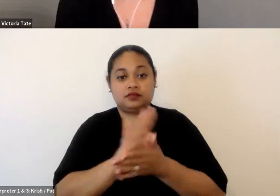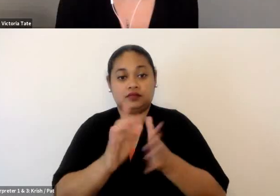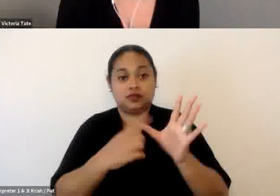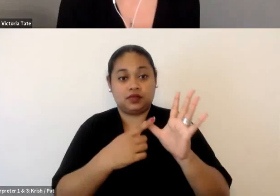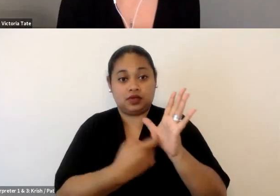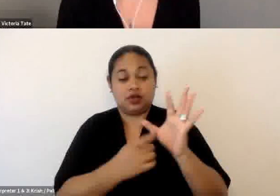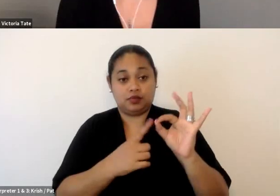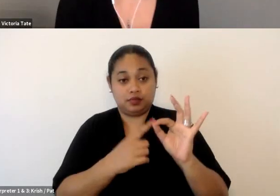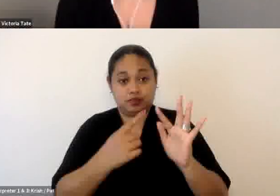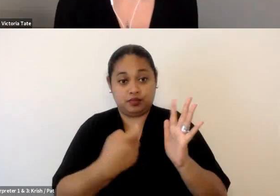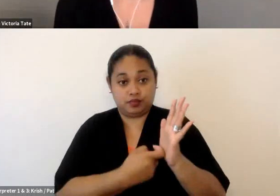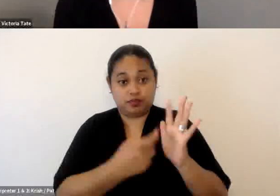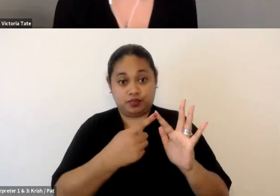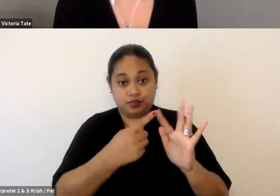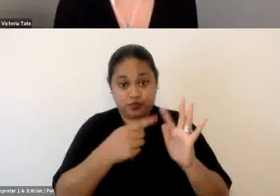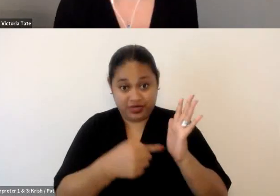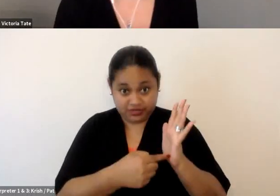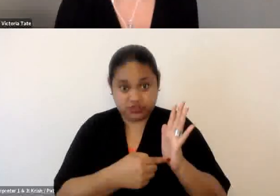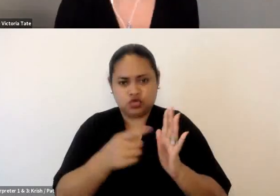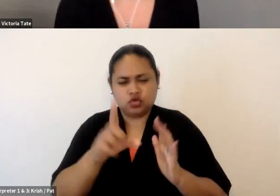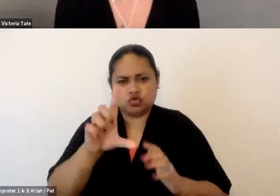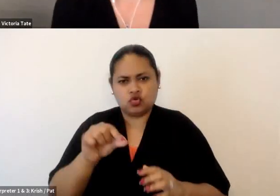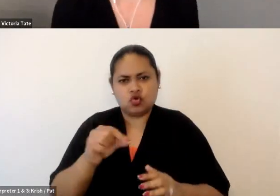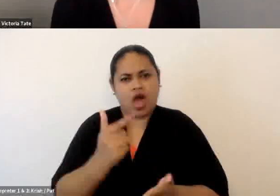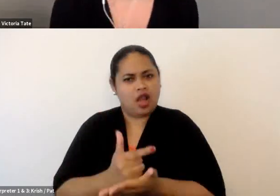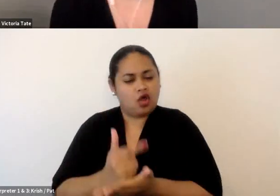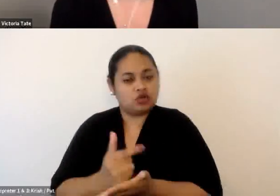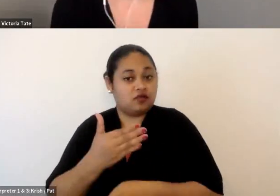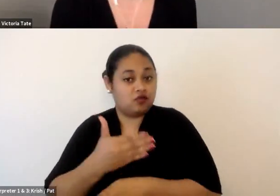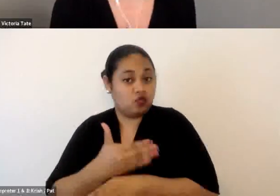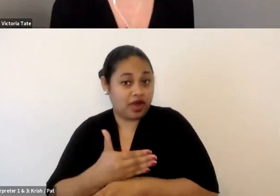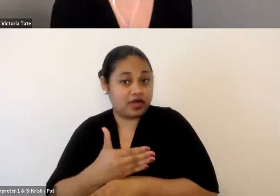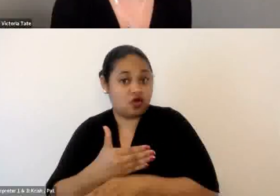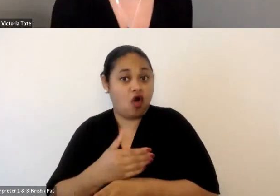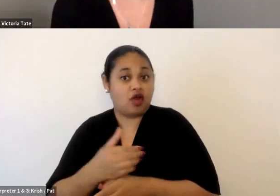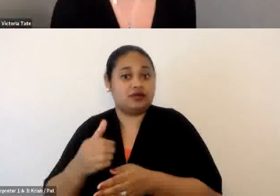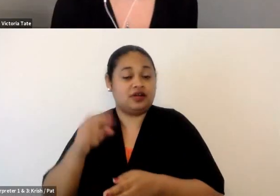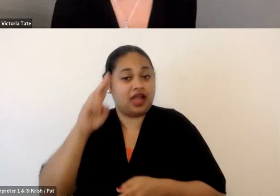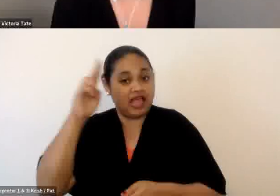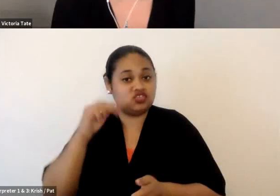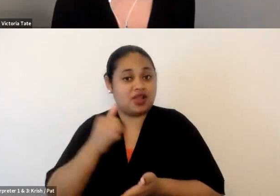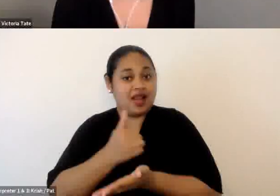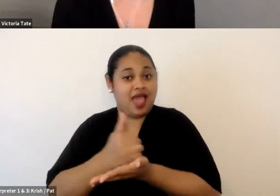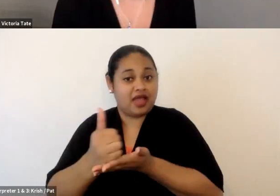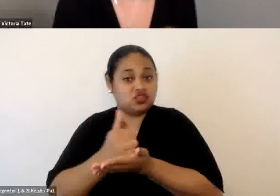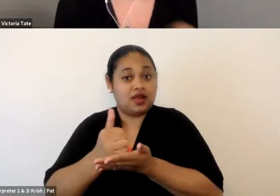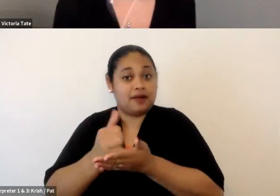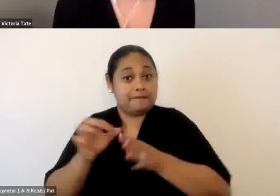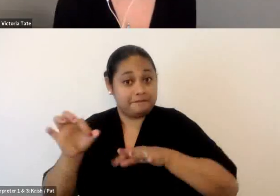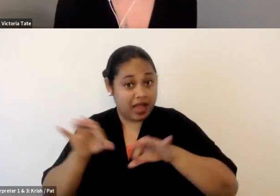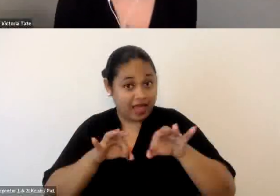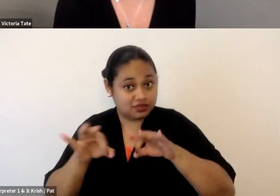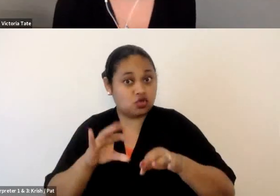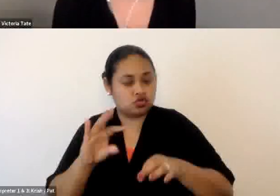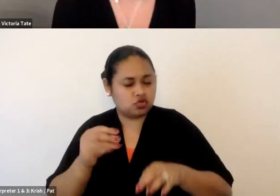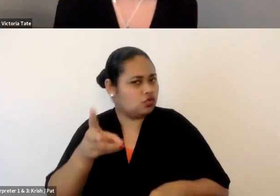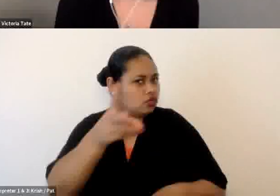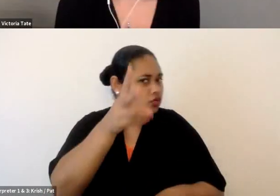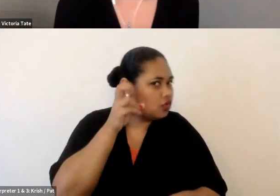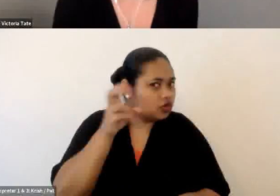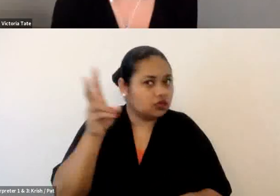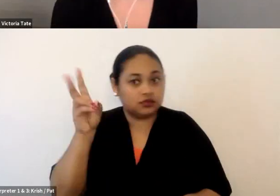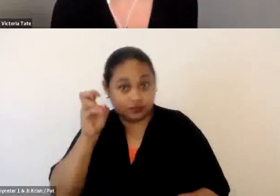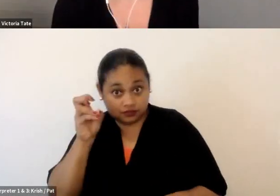lot of work on national action plans. And we've just heard from Zoe how she works, or how they have recommended,